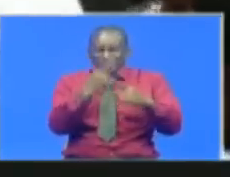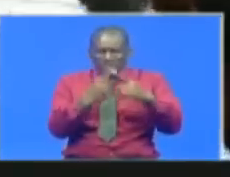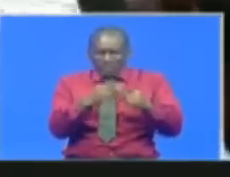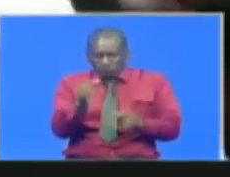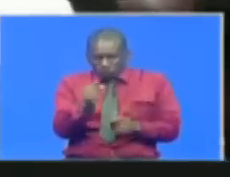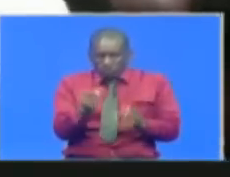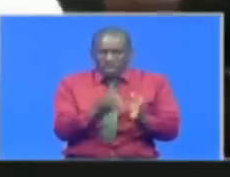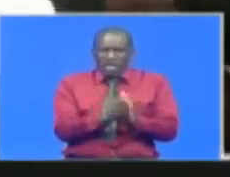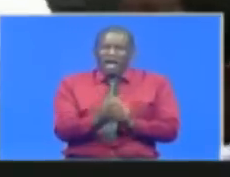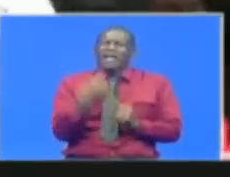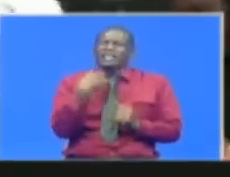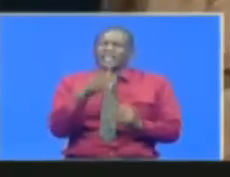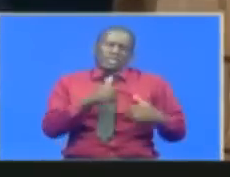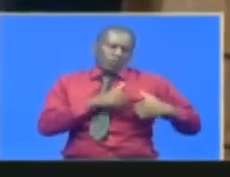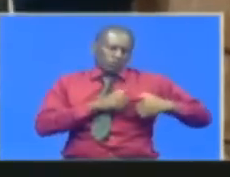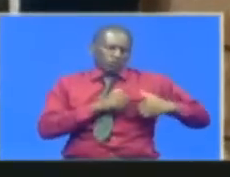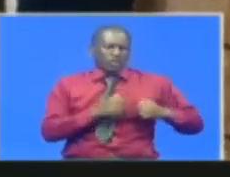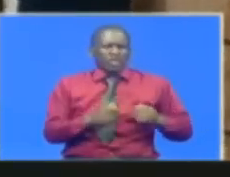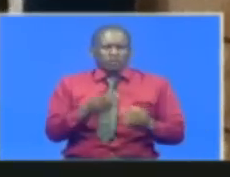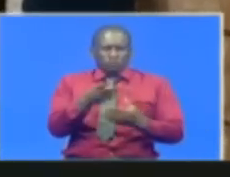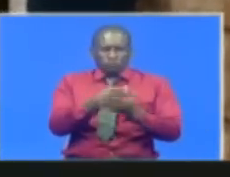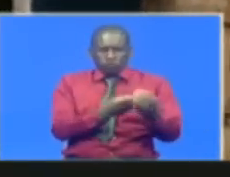been lovers.